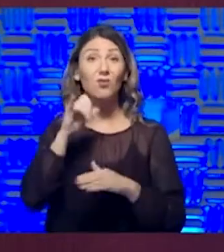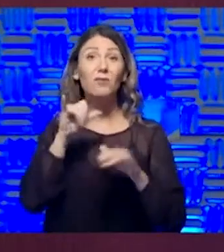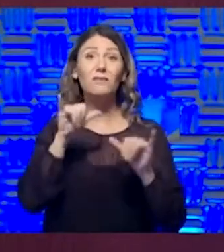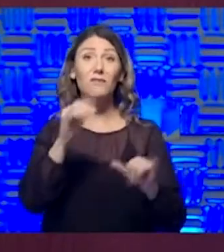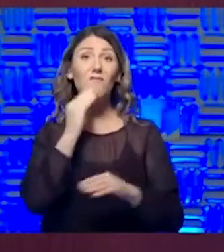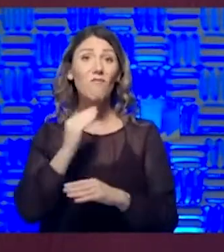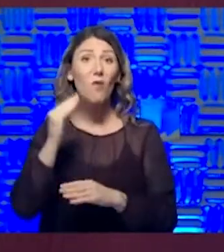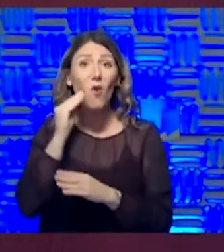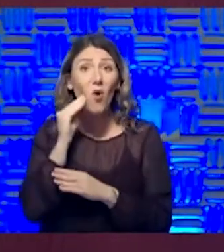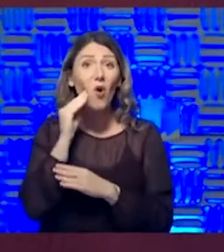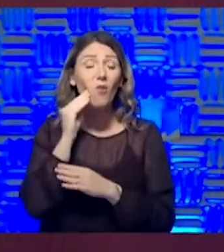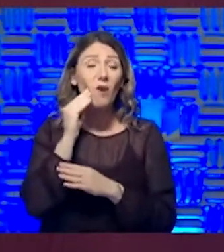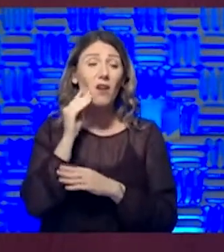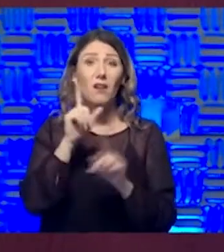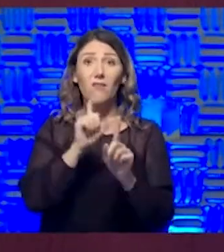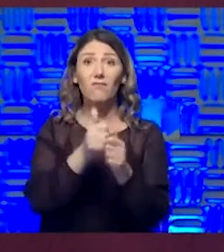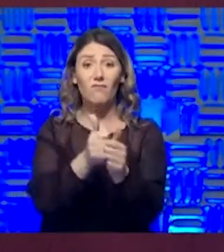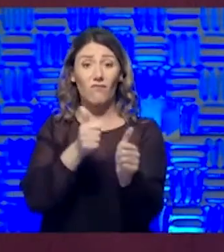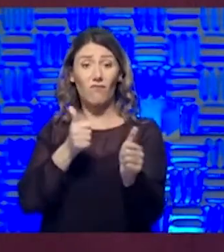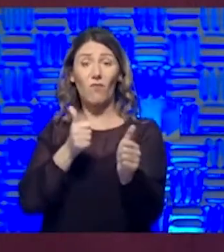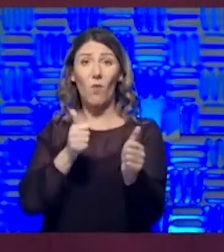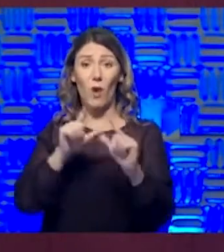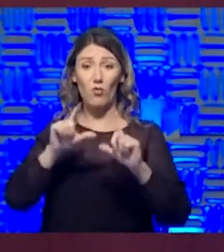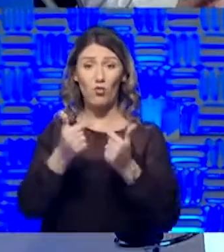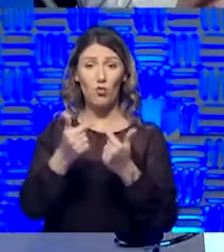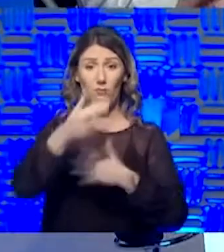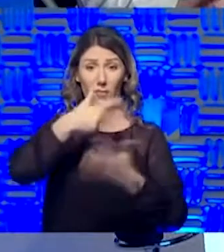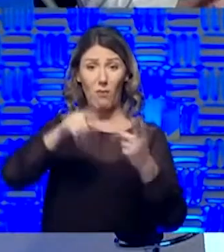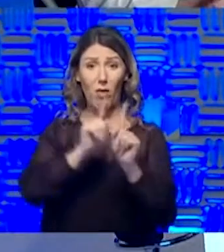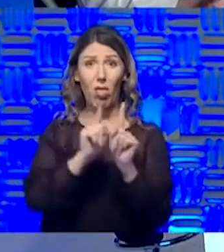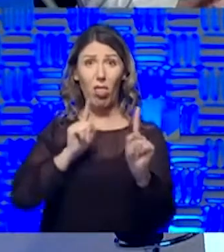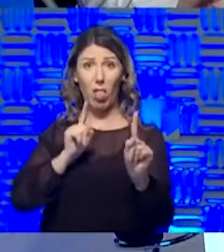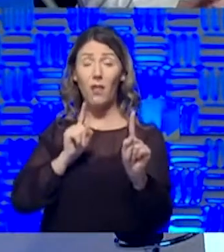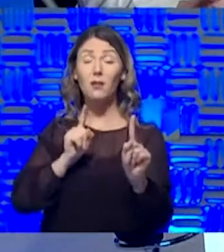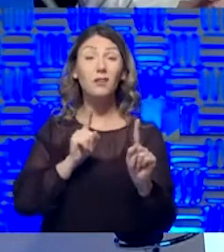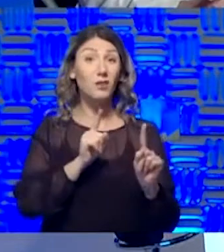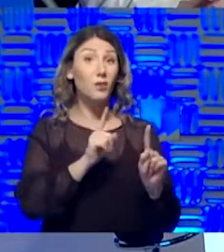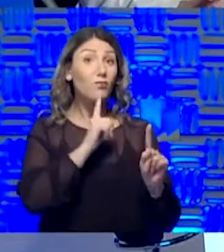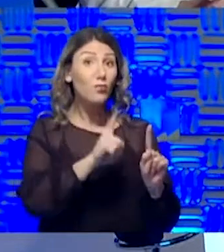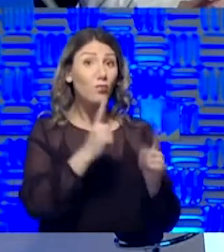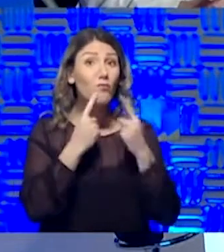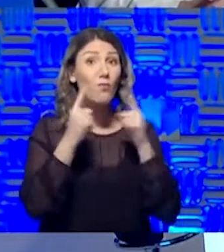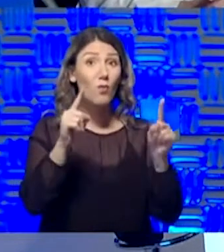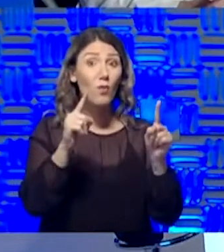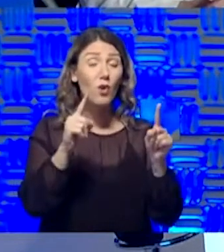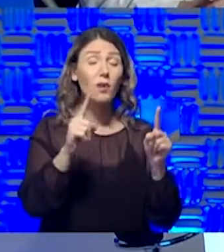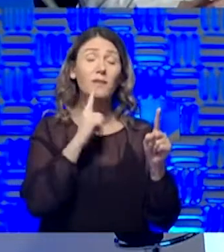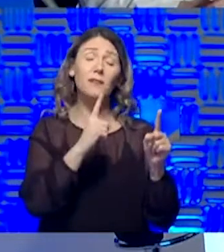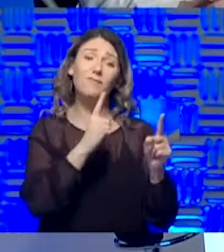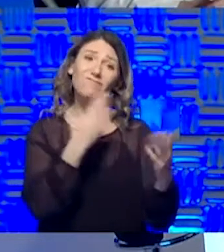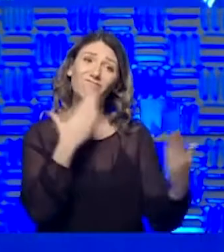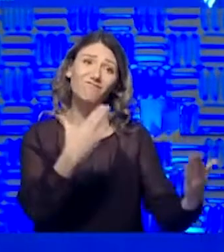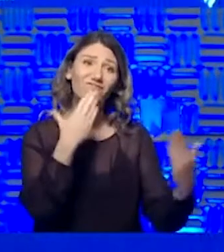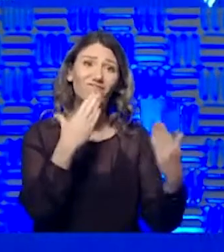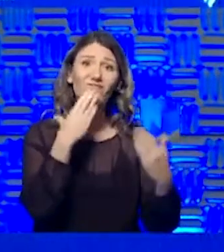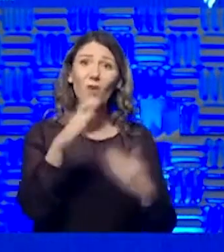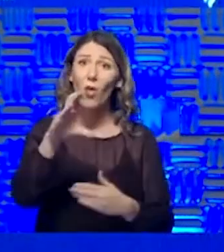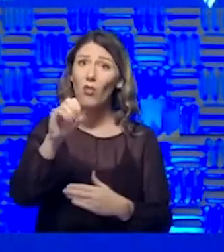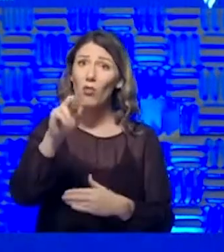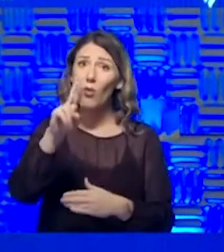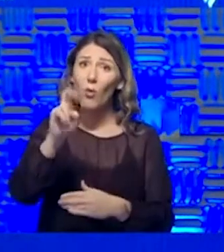that allows us not to spread this virus. It really does work. And again, hats off to the Core 4, Wyandotte,